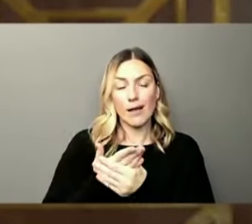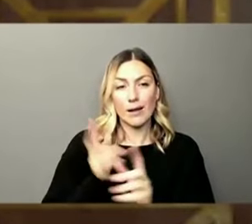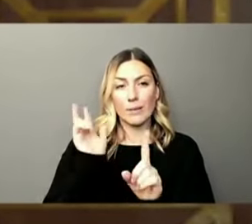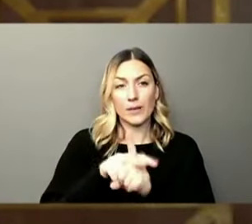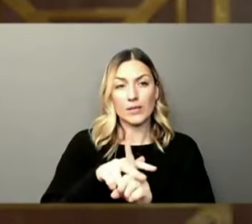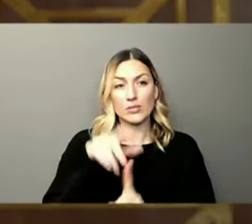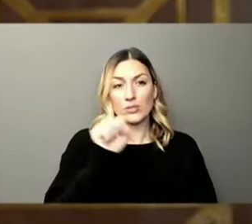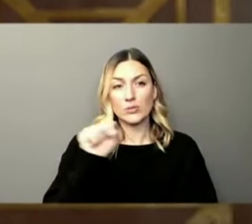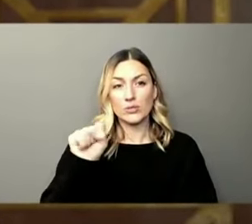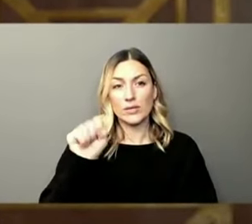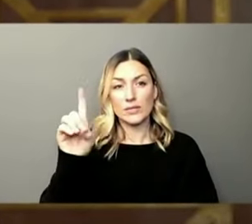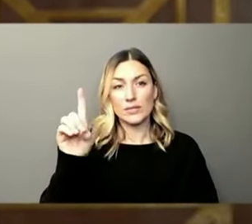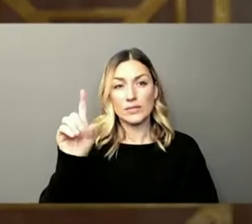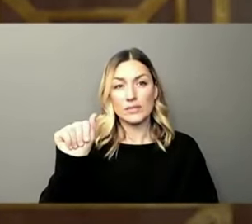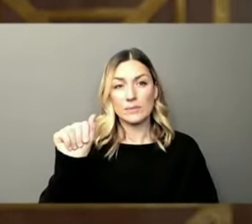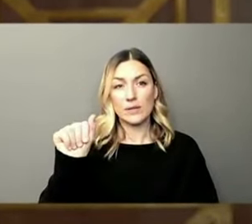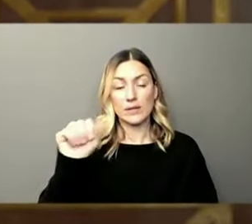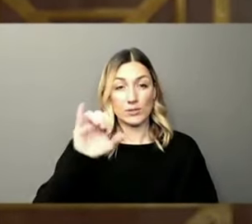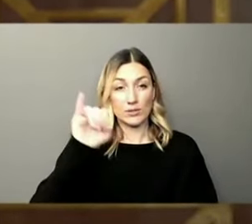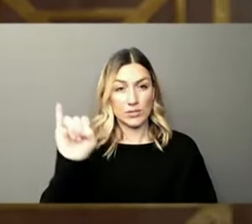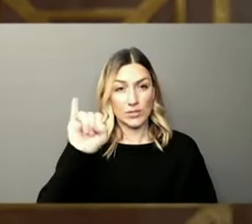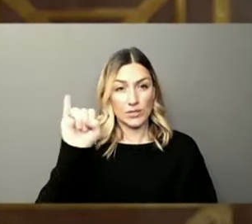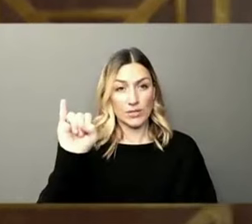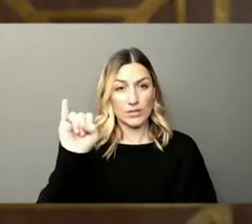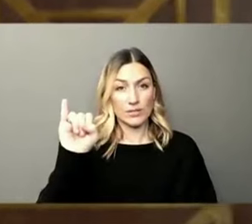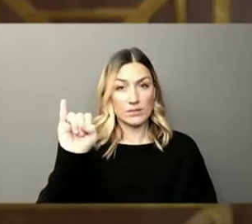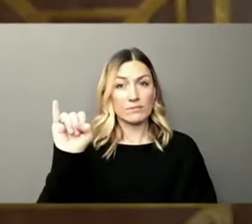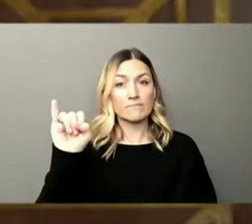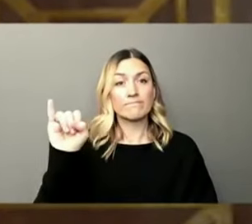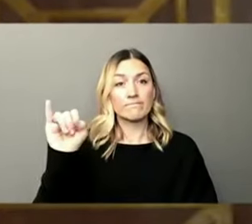Security disability insurance. I've